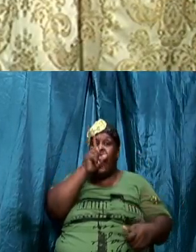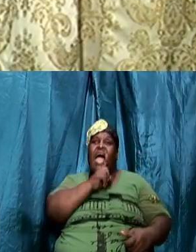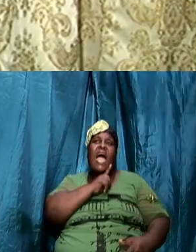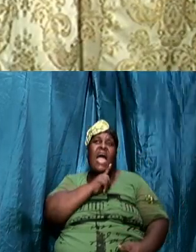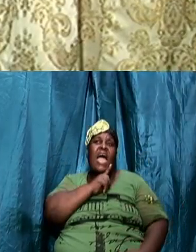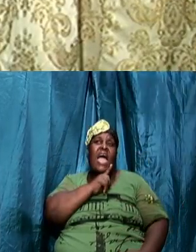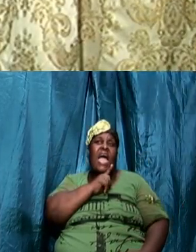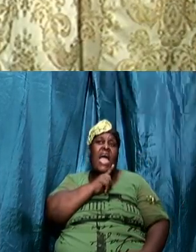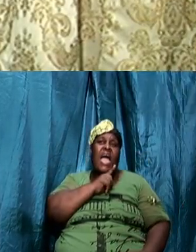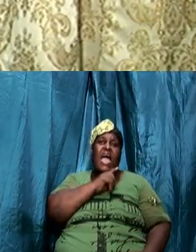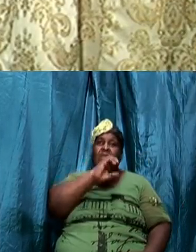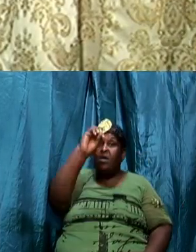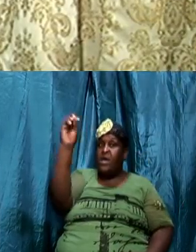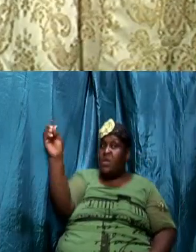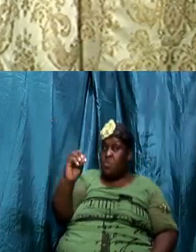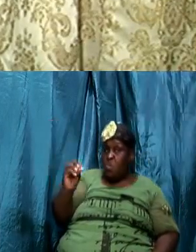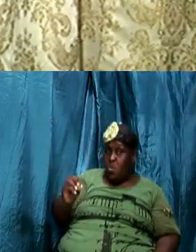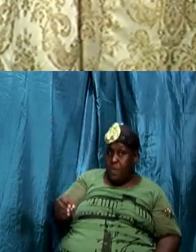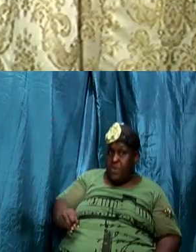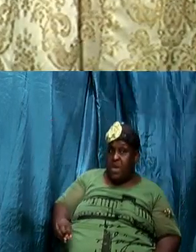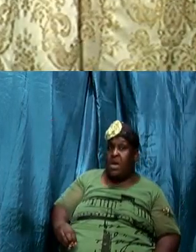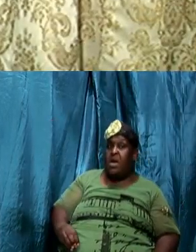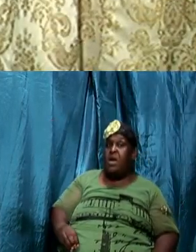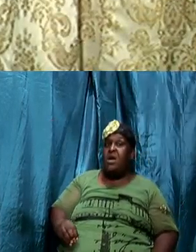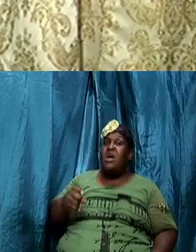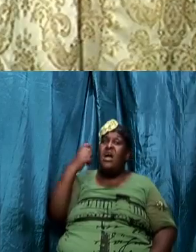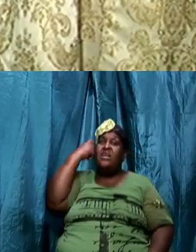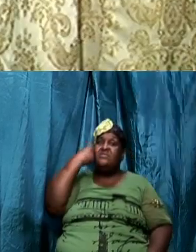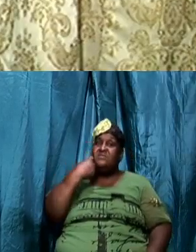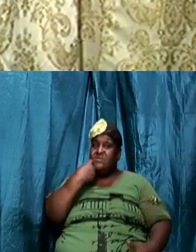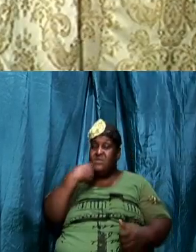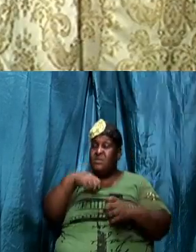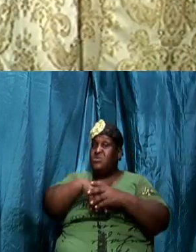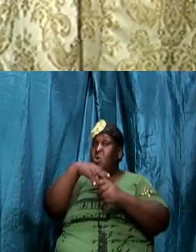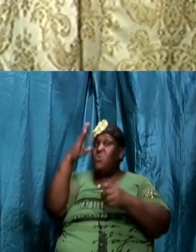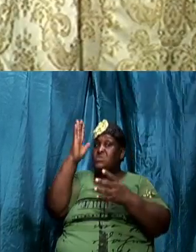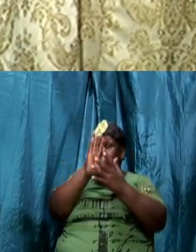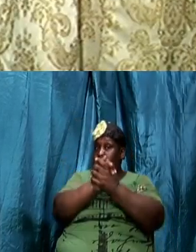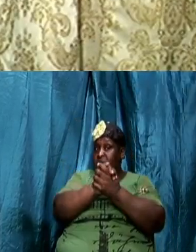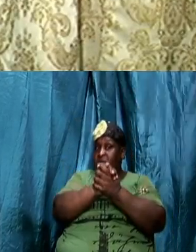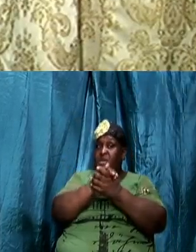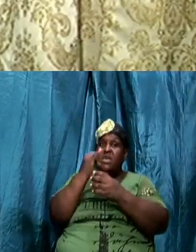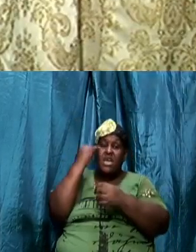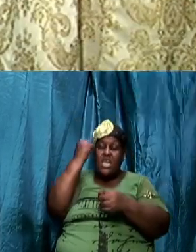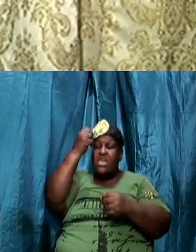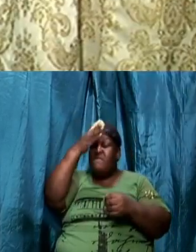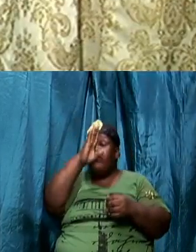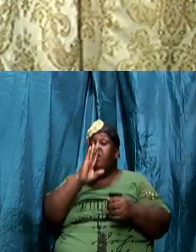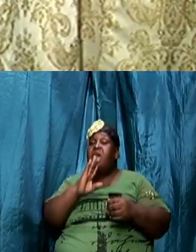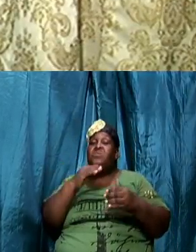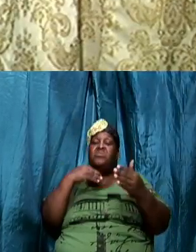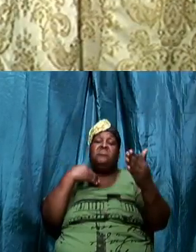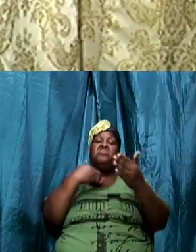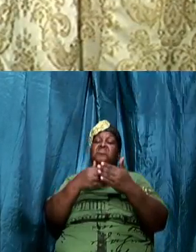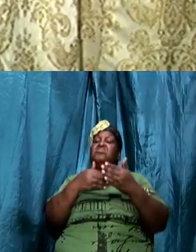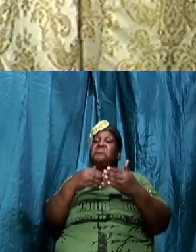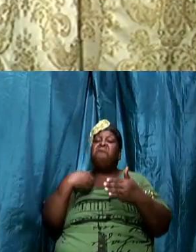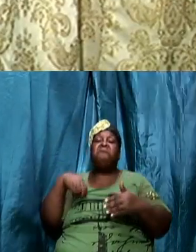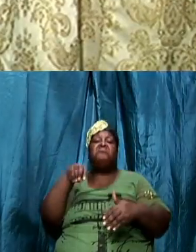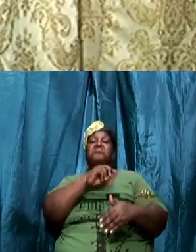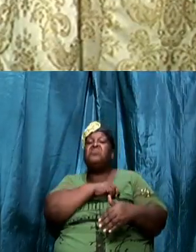and witchcraft and fornication, if God was near to us, he would have killed some of us already.